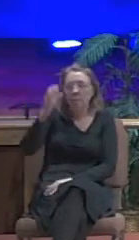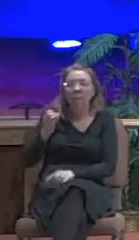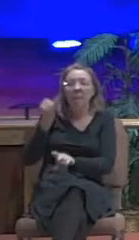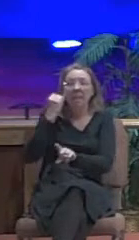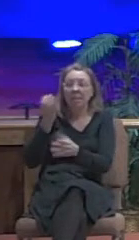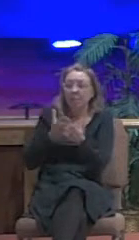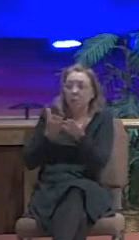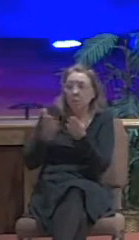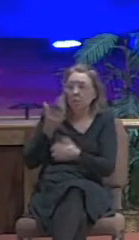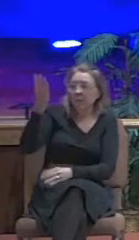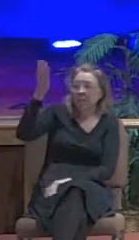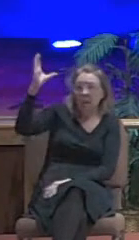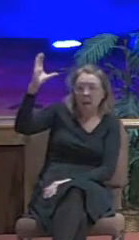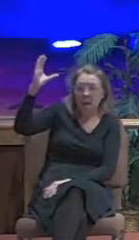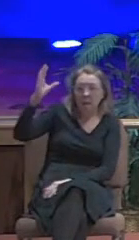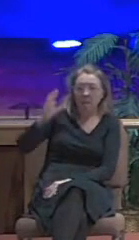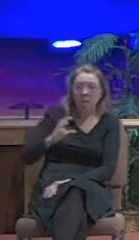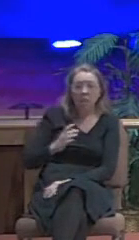get a wheelchair to where you got it.